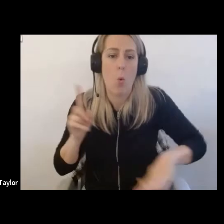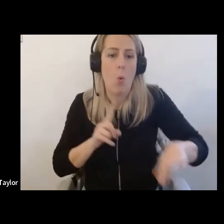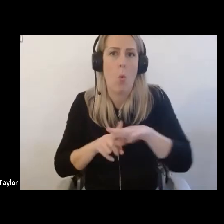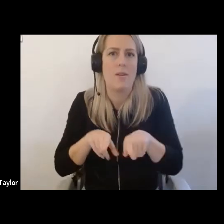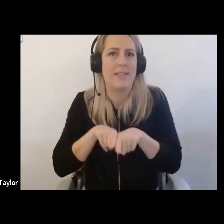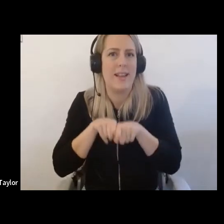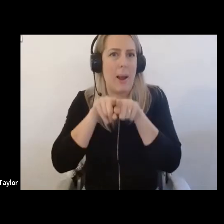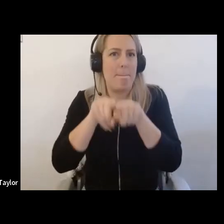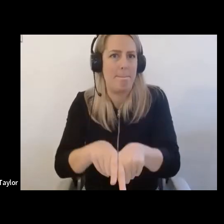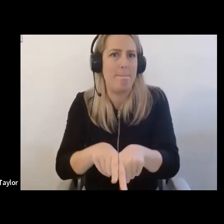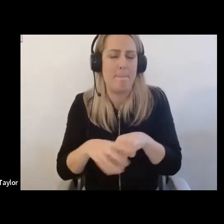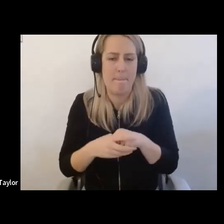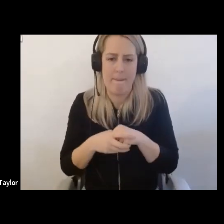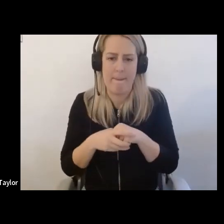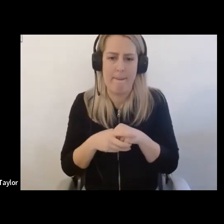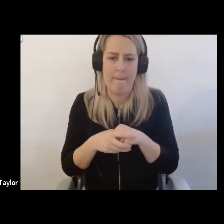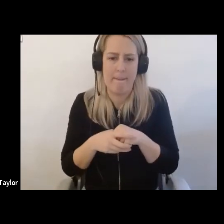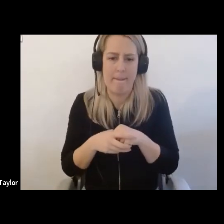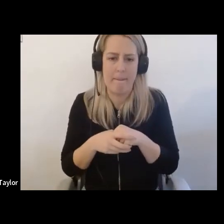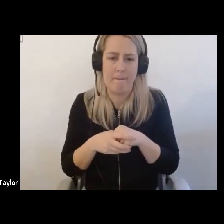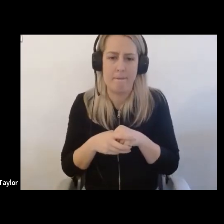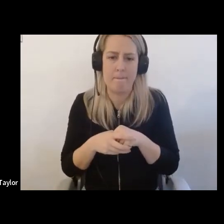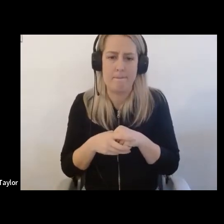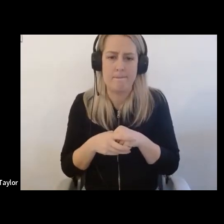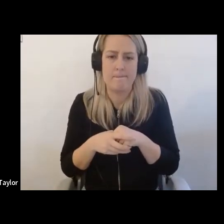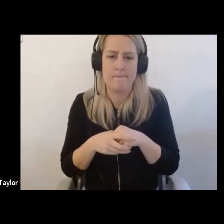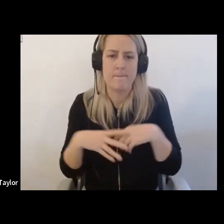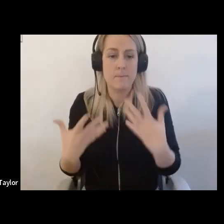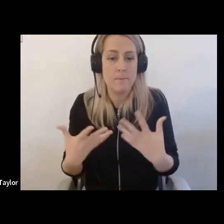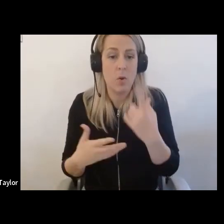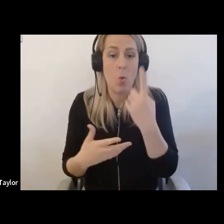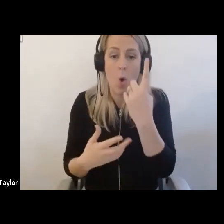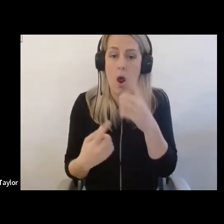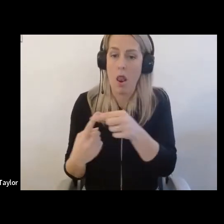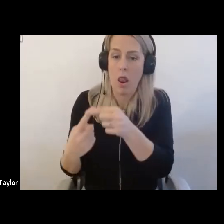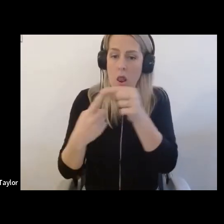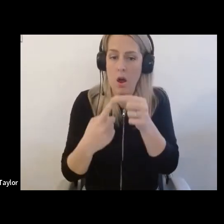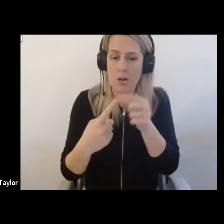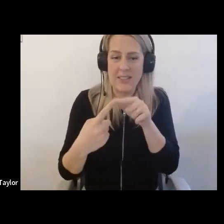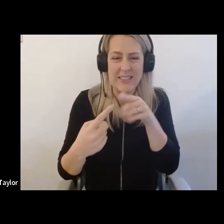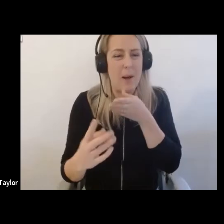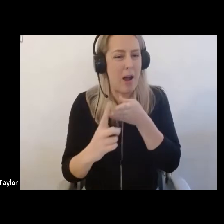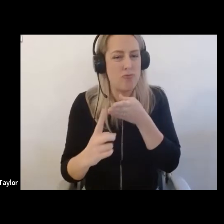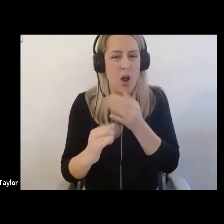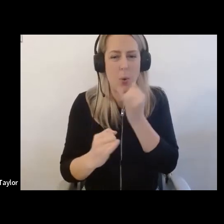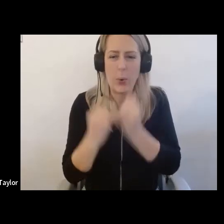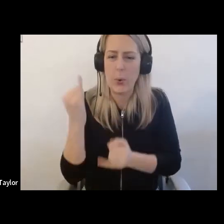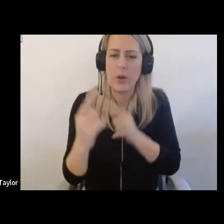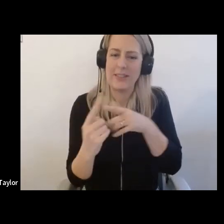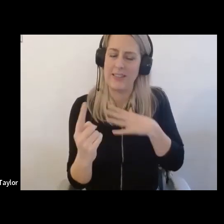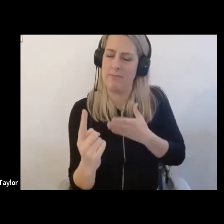for example, the Department for Education in the UK at the moment is preparing to launch a